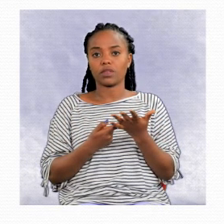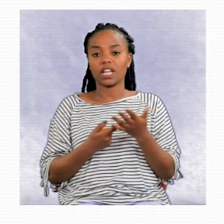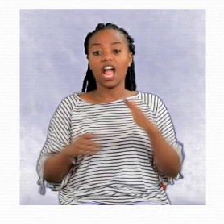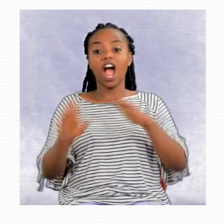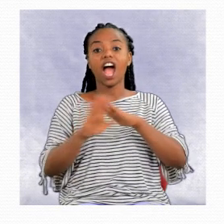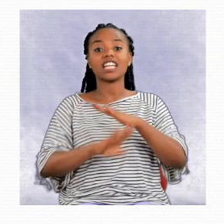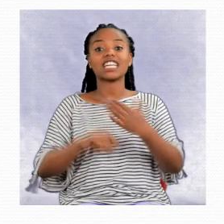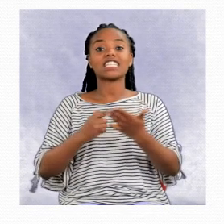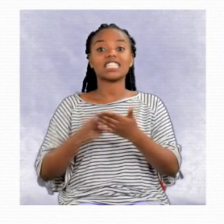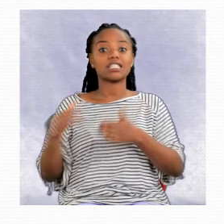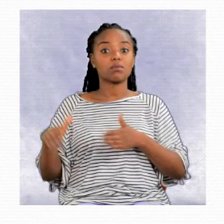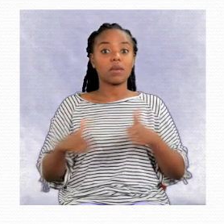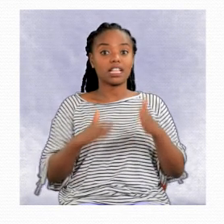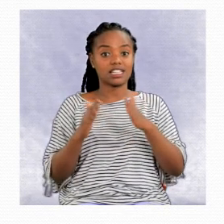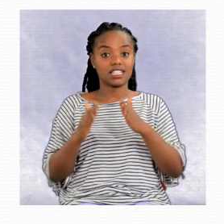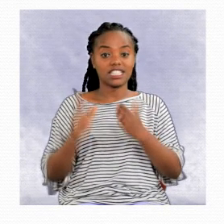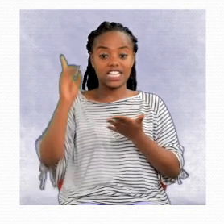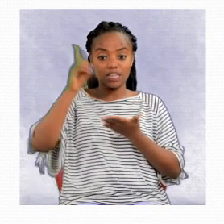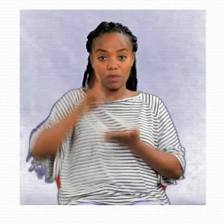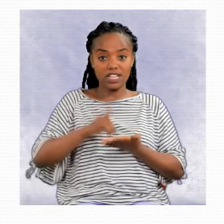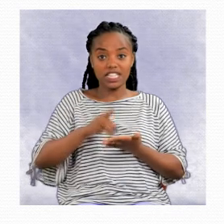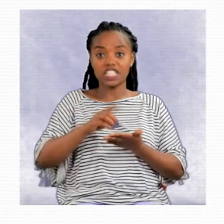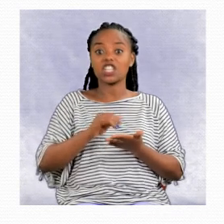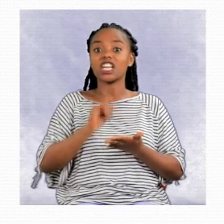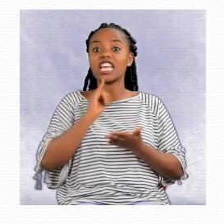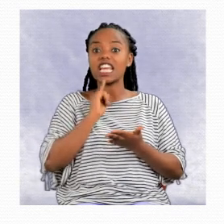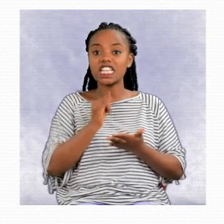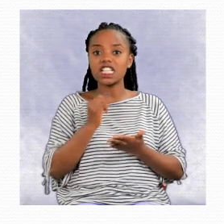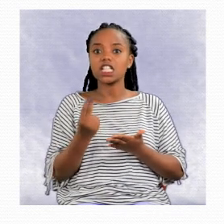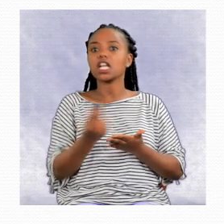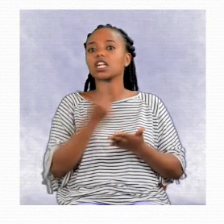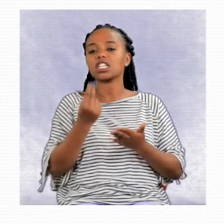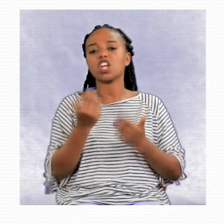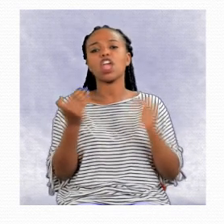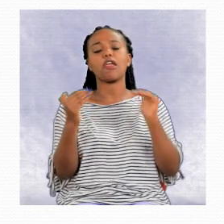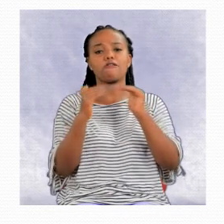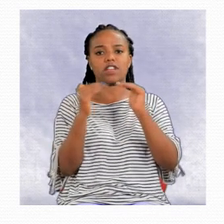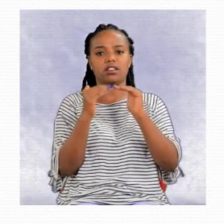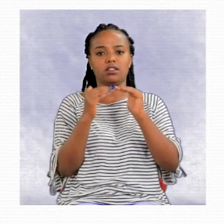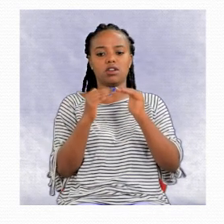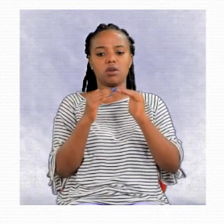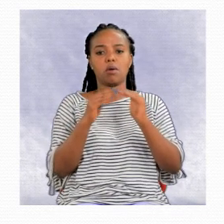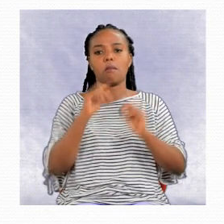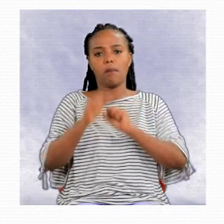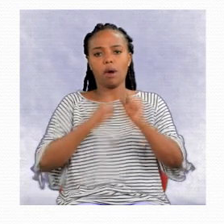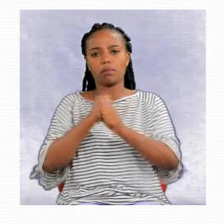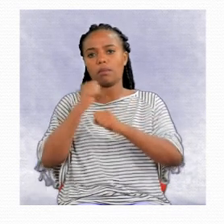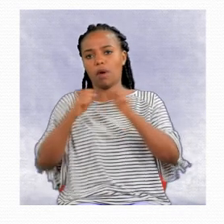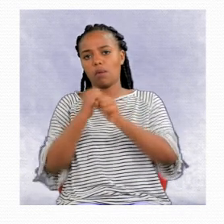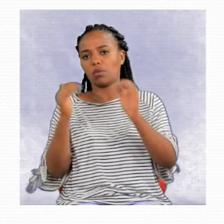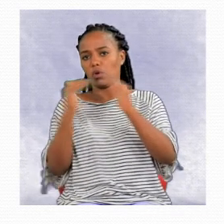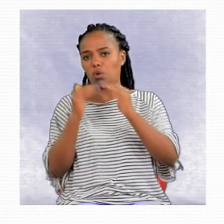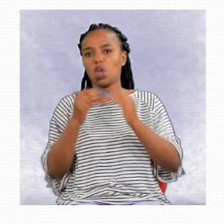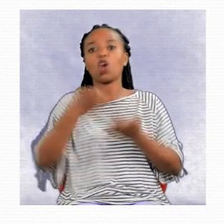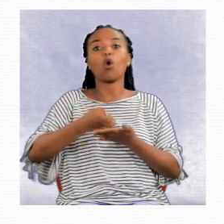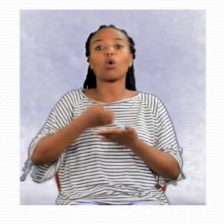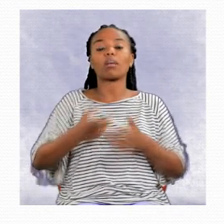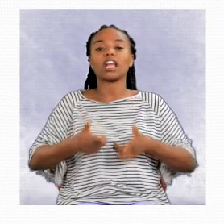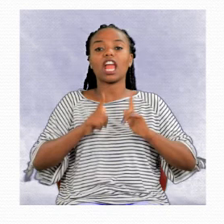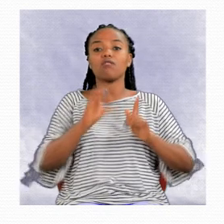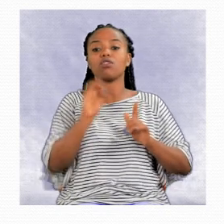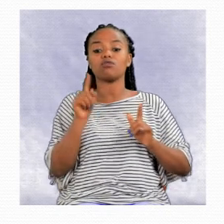under this method, the depreciation is charged evenly every year throughout the economic life of the